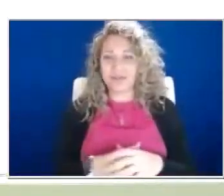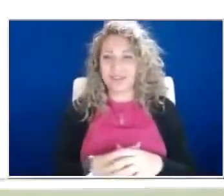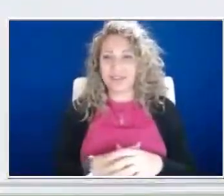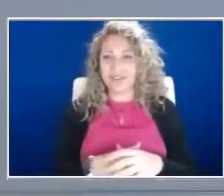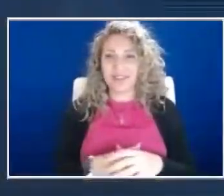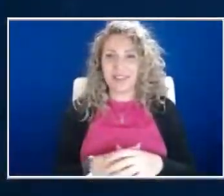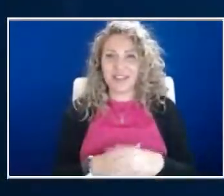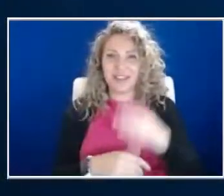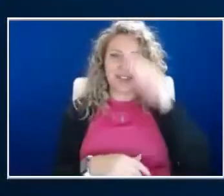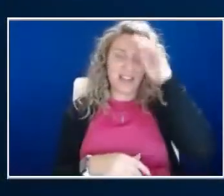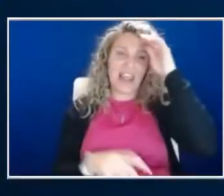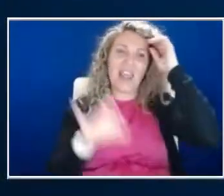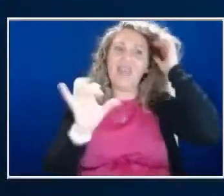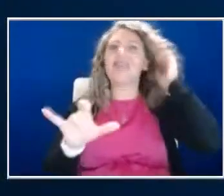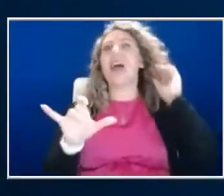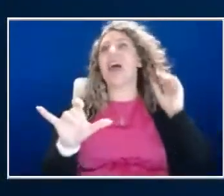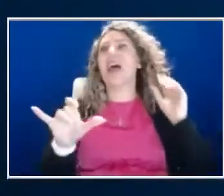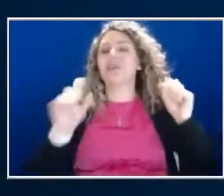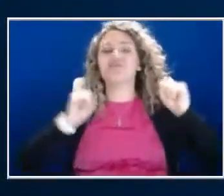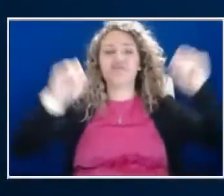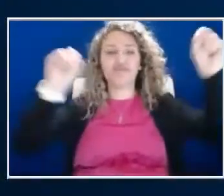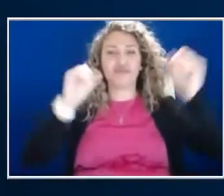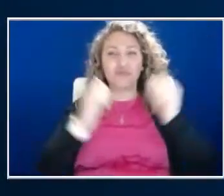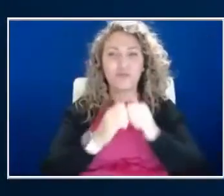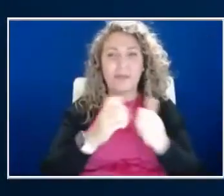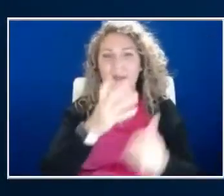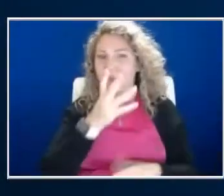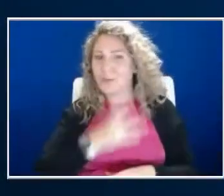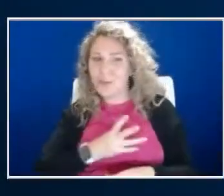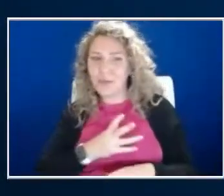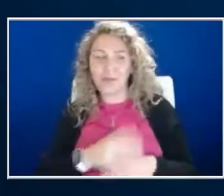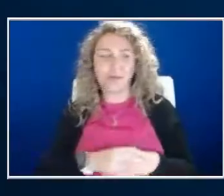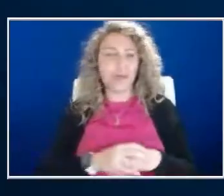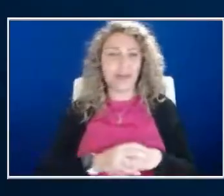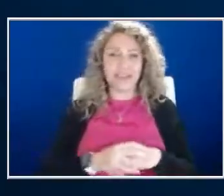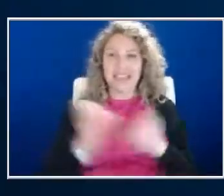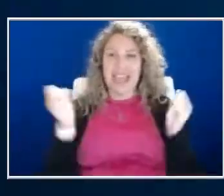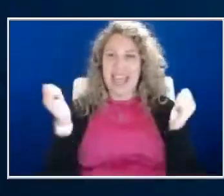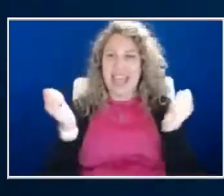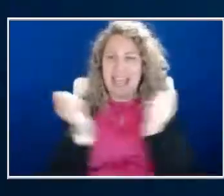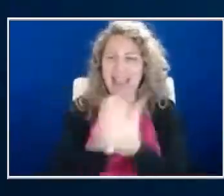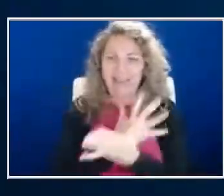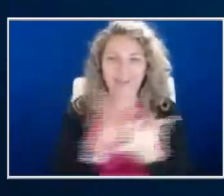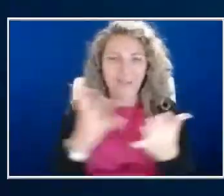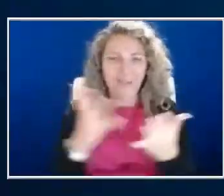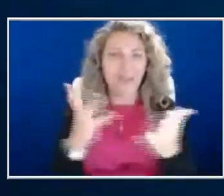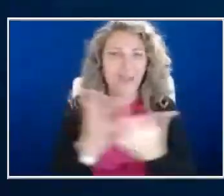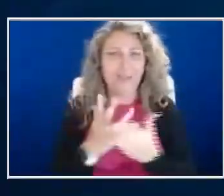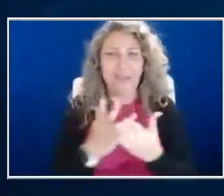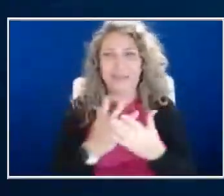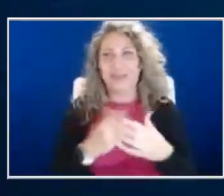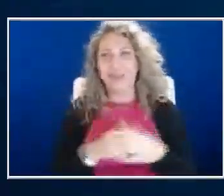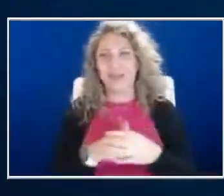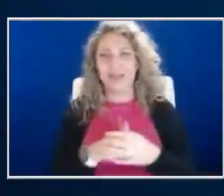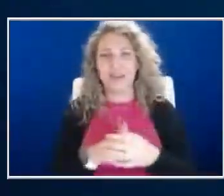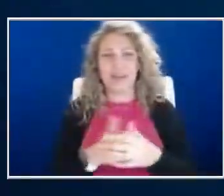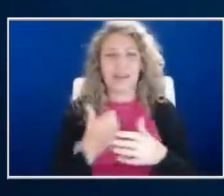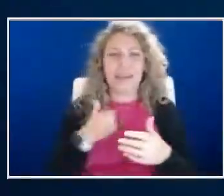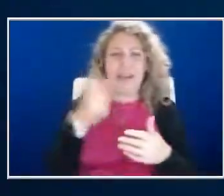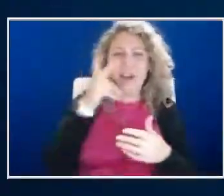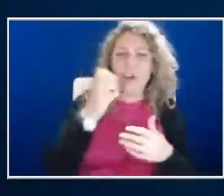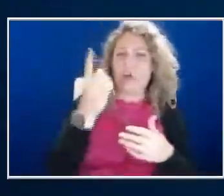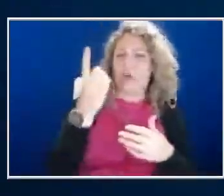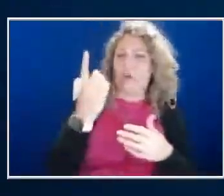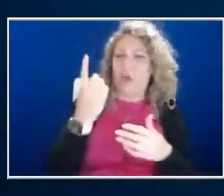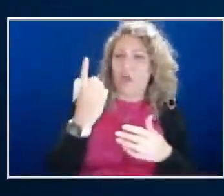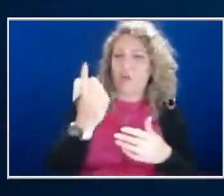This workout with the ladies is everything. It literally, I heard one